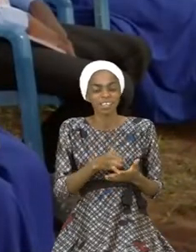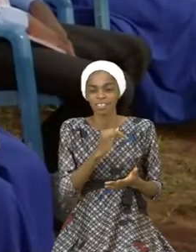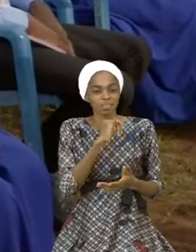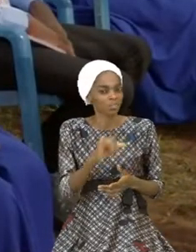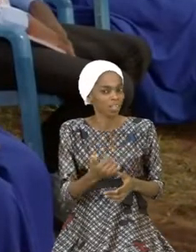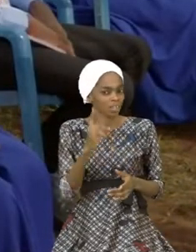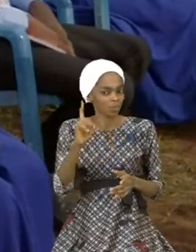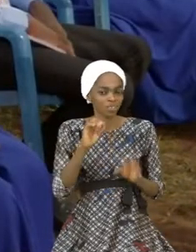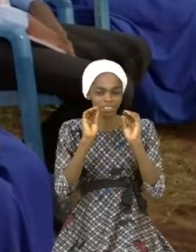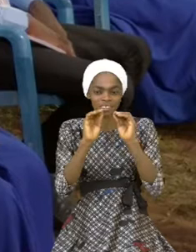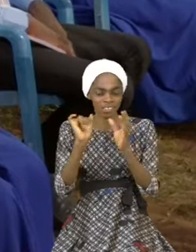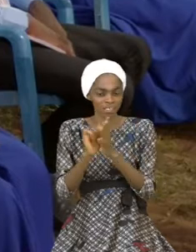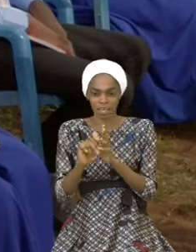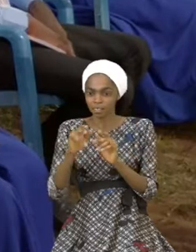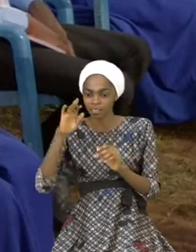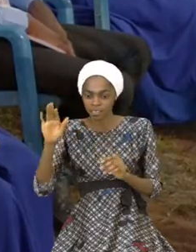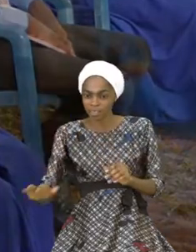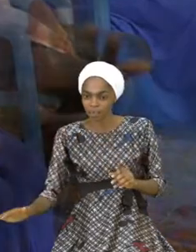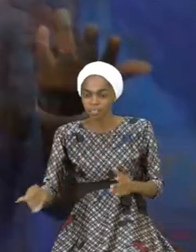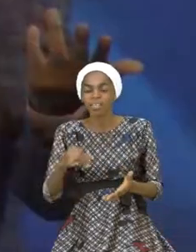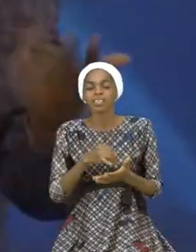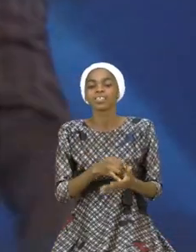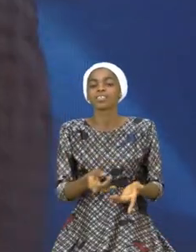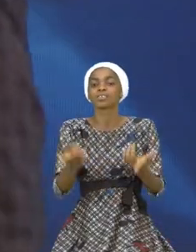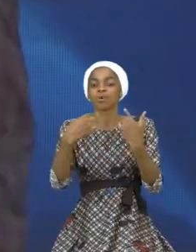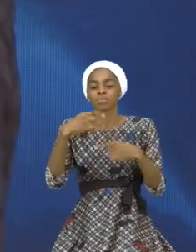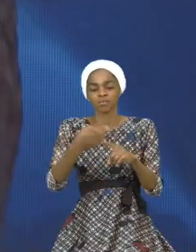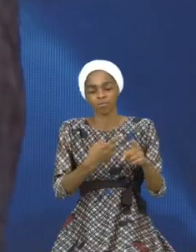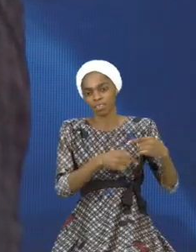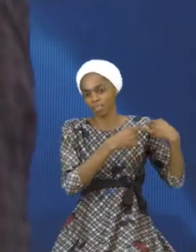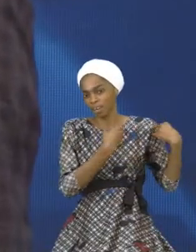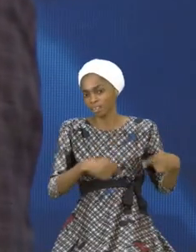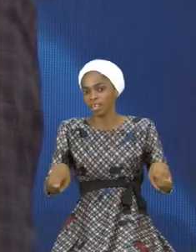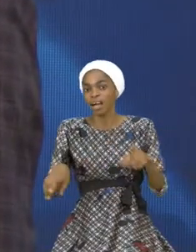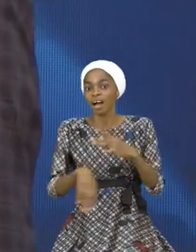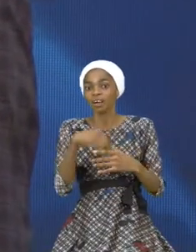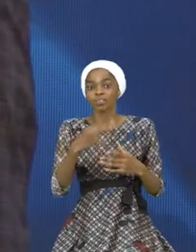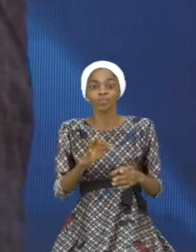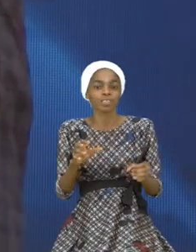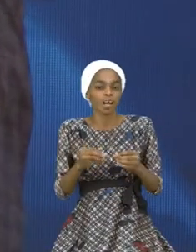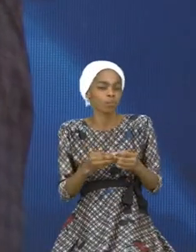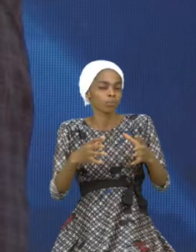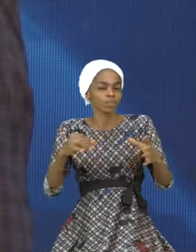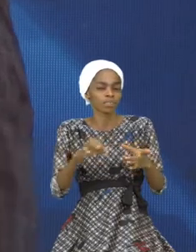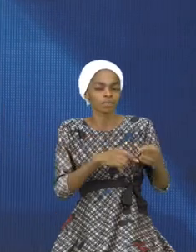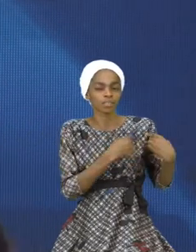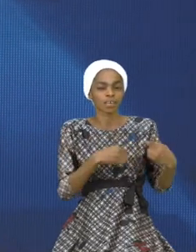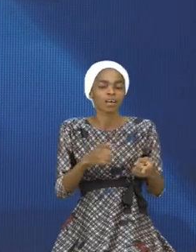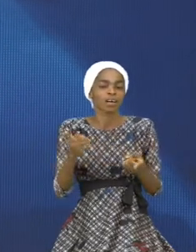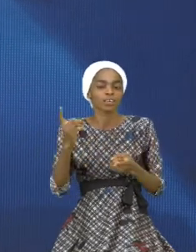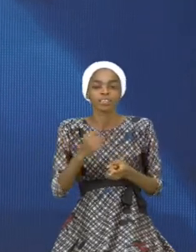the failure it comes from the heart out of the abundance of the heart the mouth